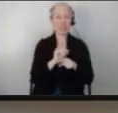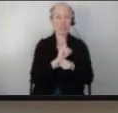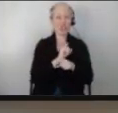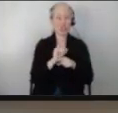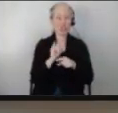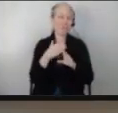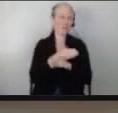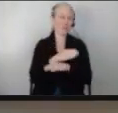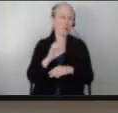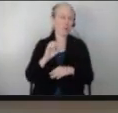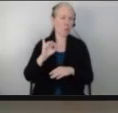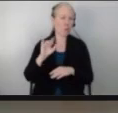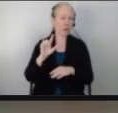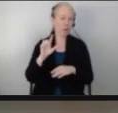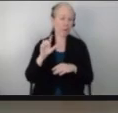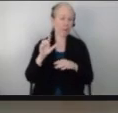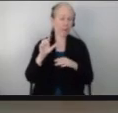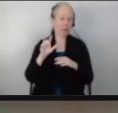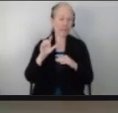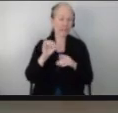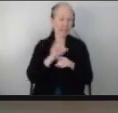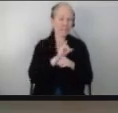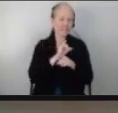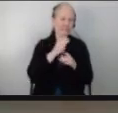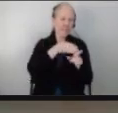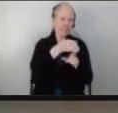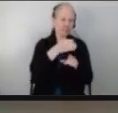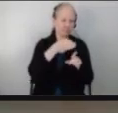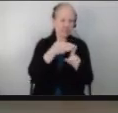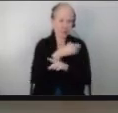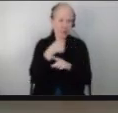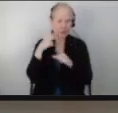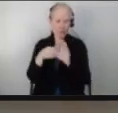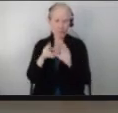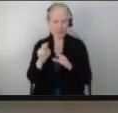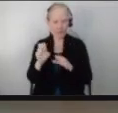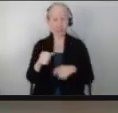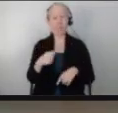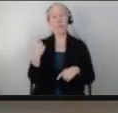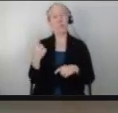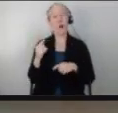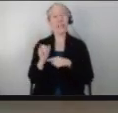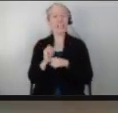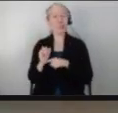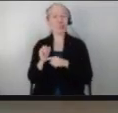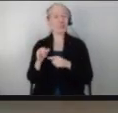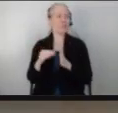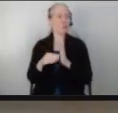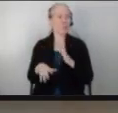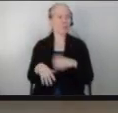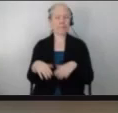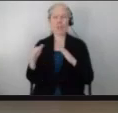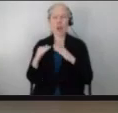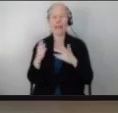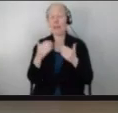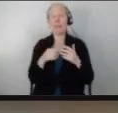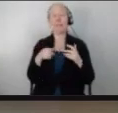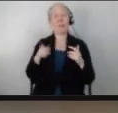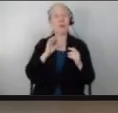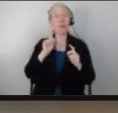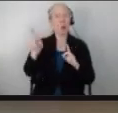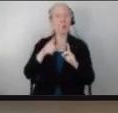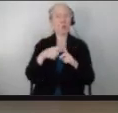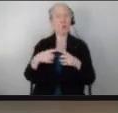I came to NASA, and I had a male intern student colleague whenever he would go down to the machine shop, the